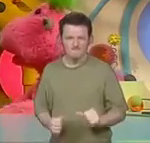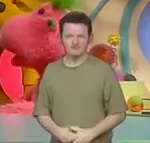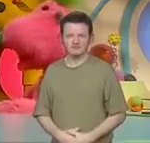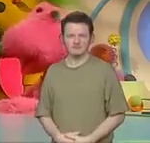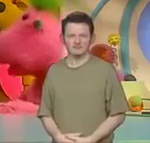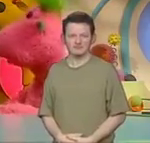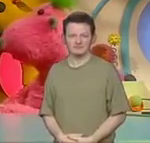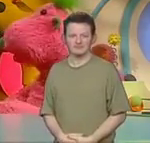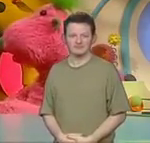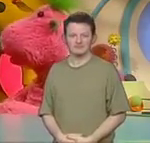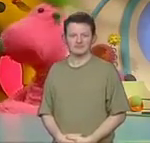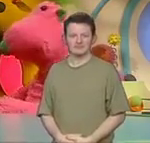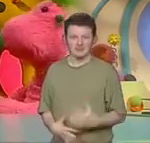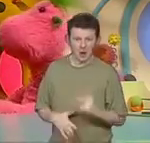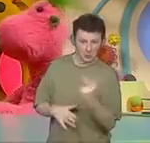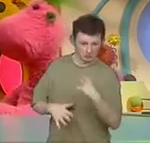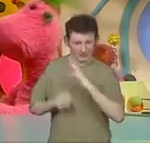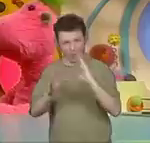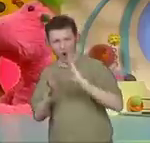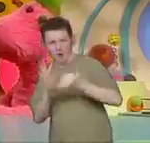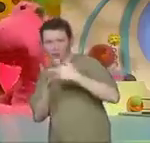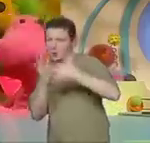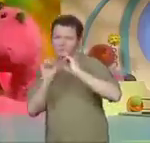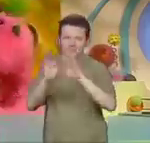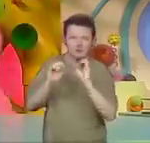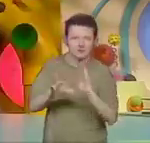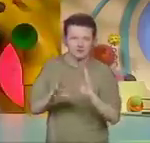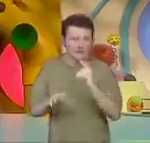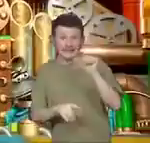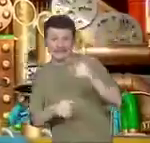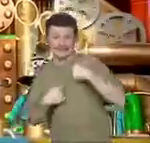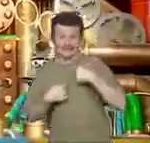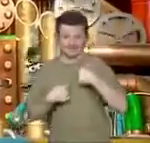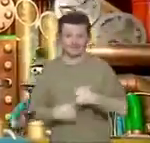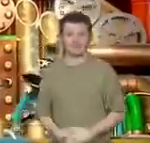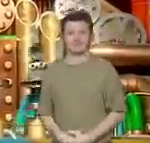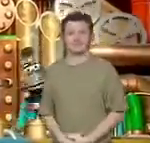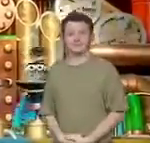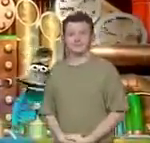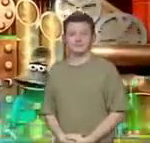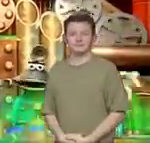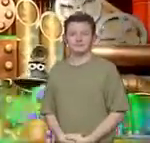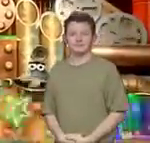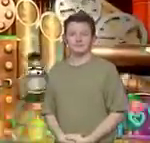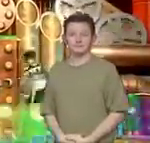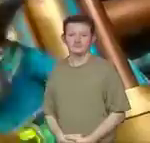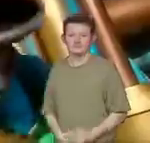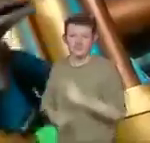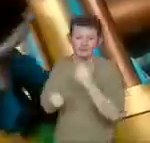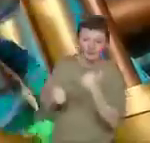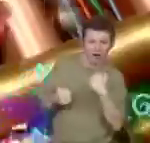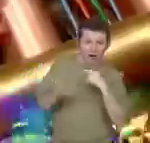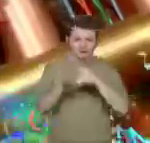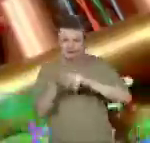know. Come on, you two, time for Hoob News. Yeah. Oh, a tootle, timp and twang.